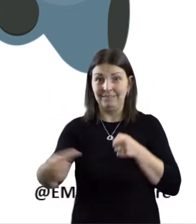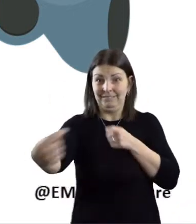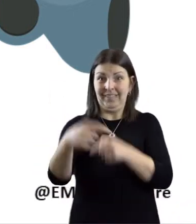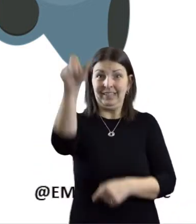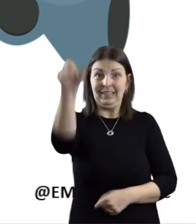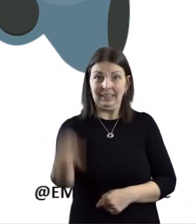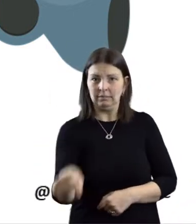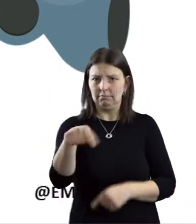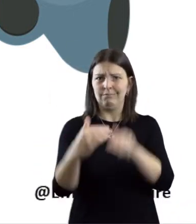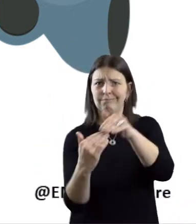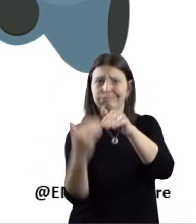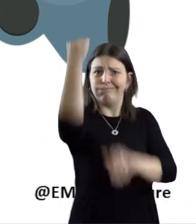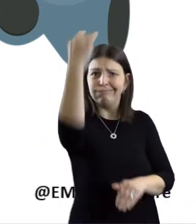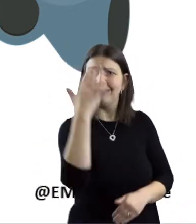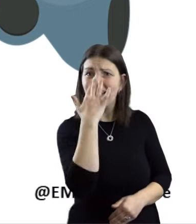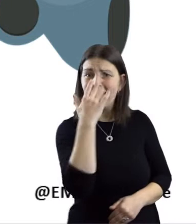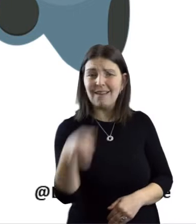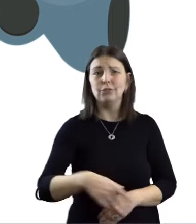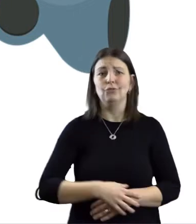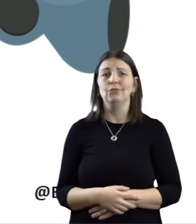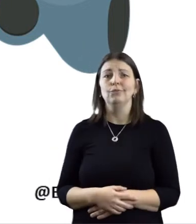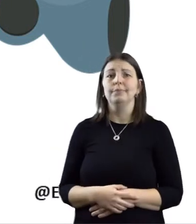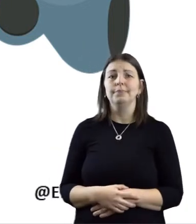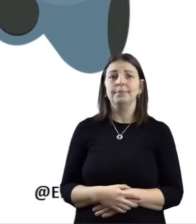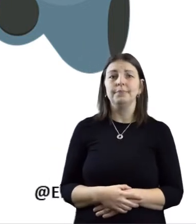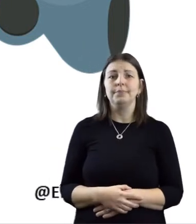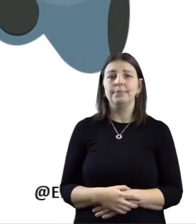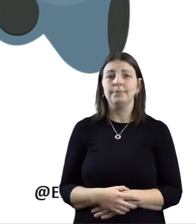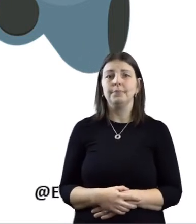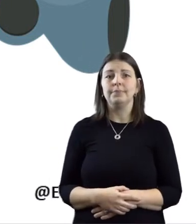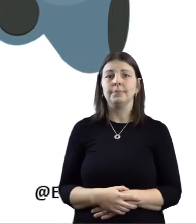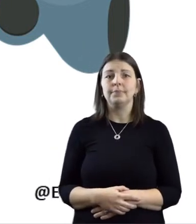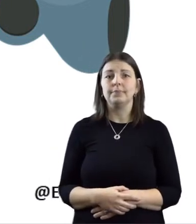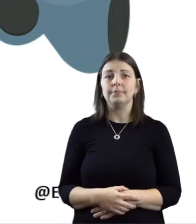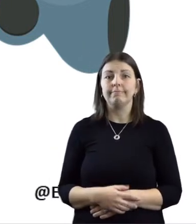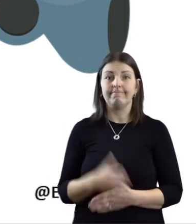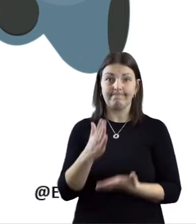www.internetmatters.org. Let's watch a quick video on online gaming.